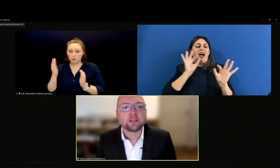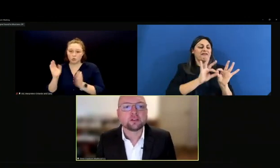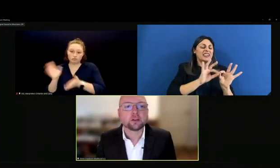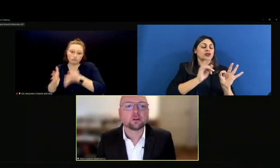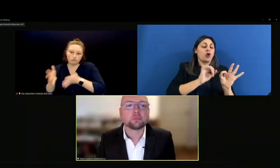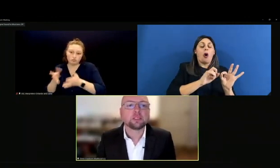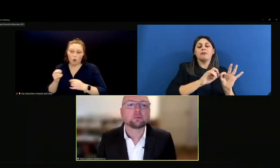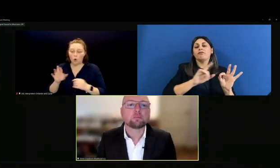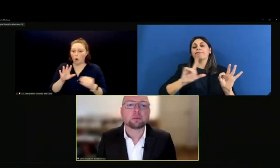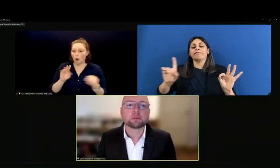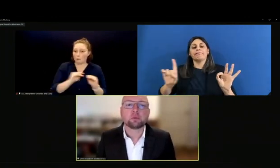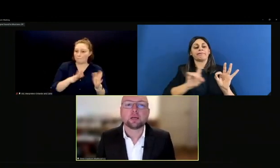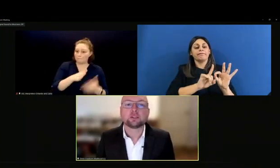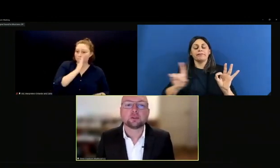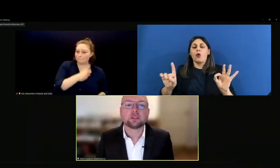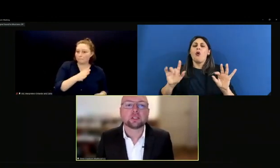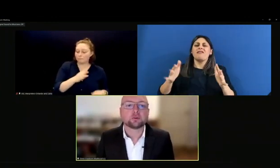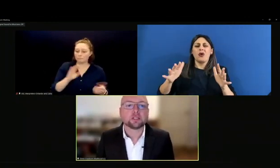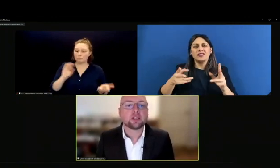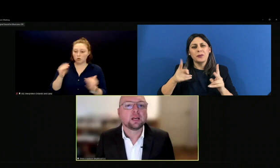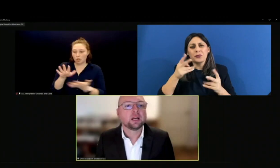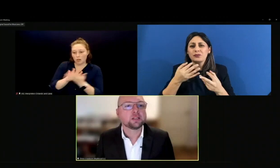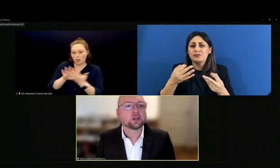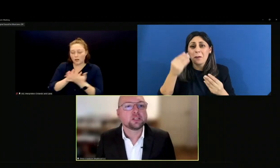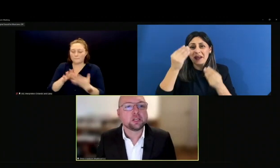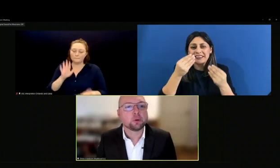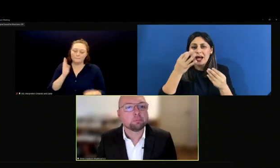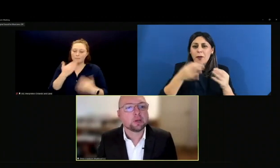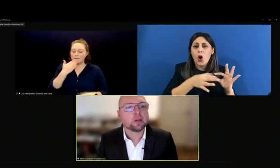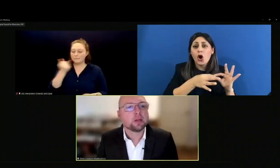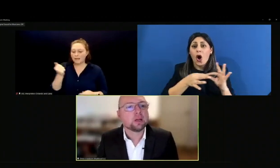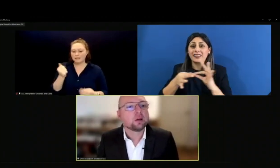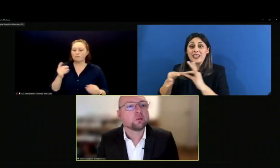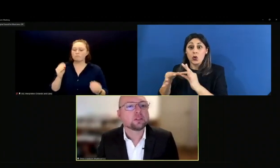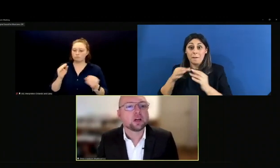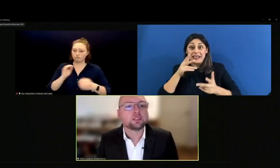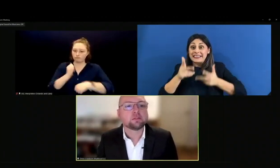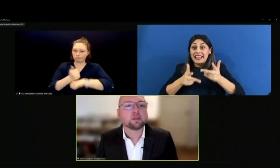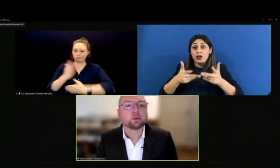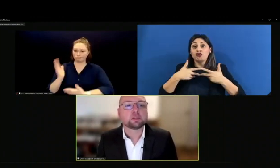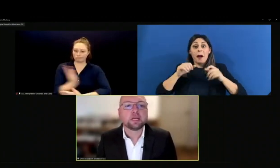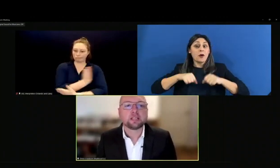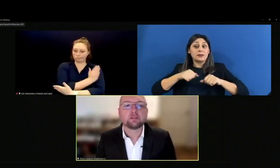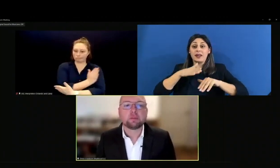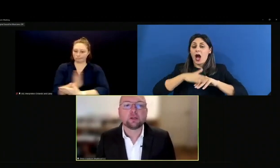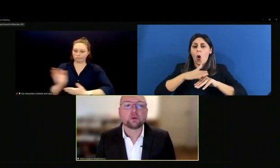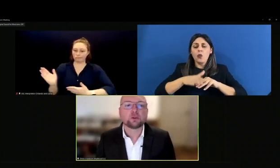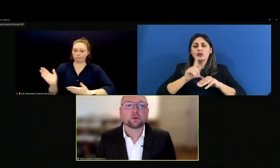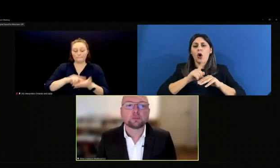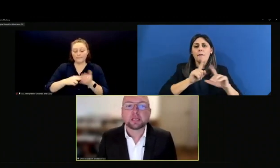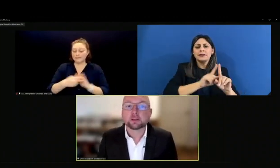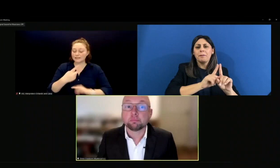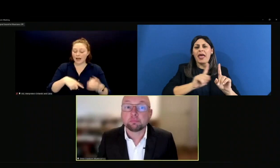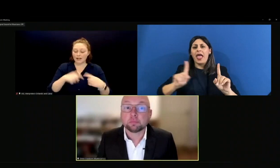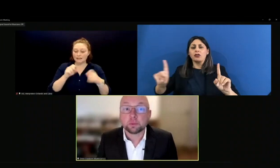versus gradient dichotomies, it would perhaps be wiser to consider it as a continuum, with signs having the possibility of being used